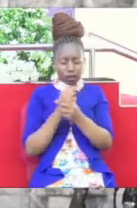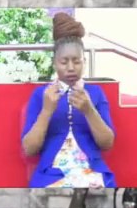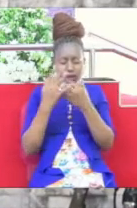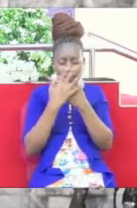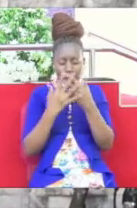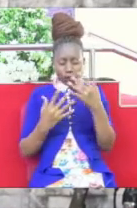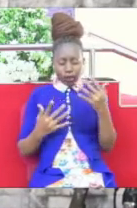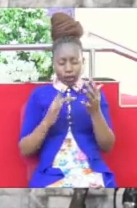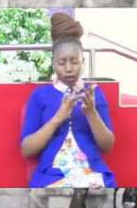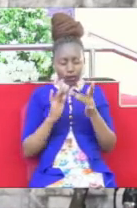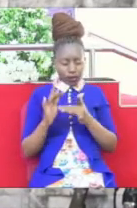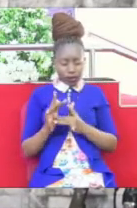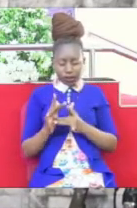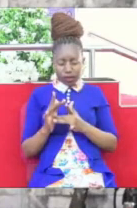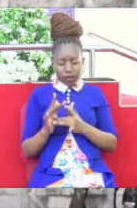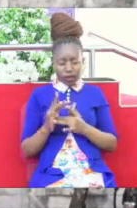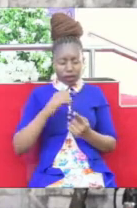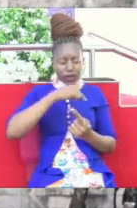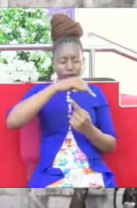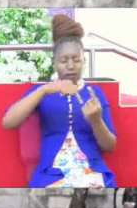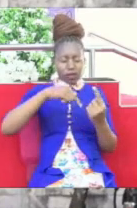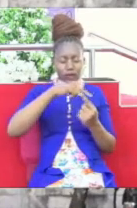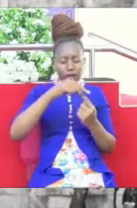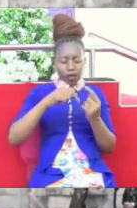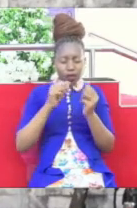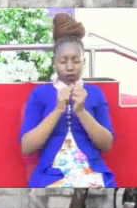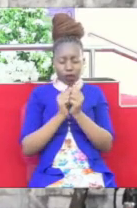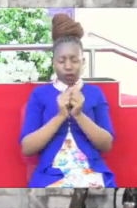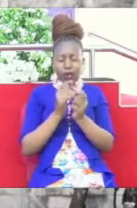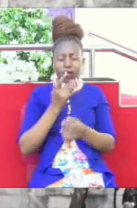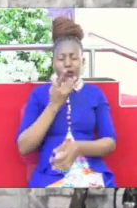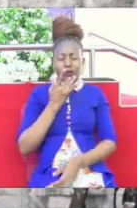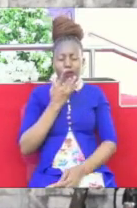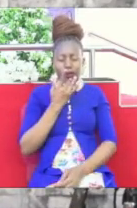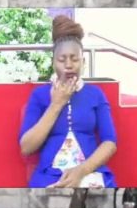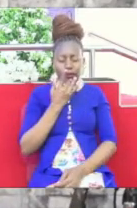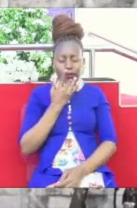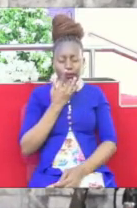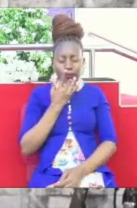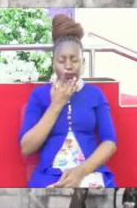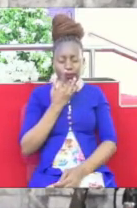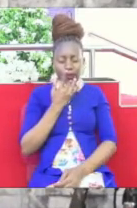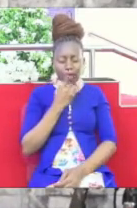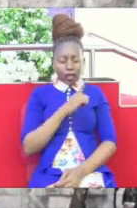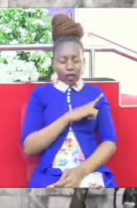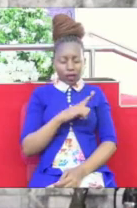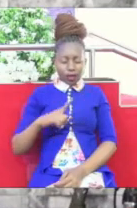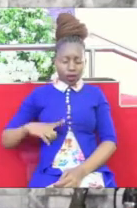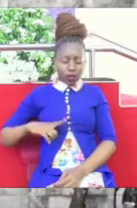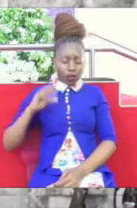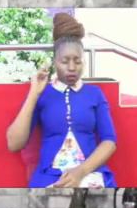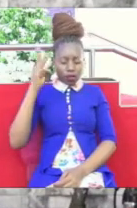you surround them with favor as a shield, that you go before them and